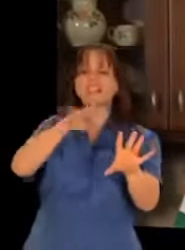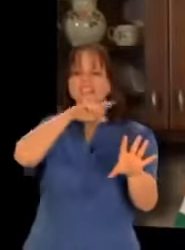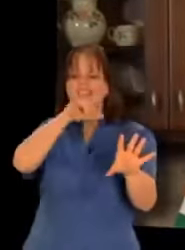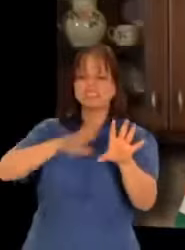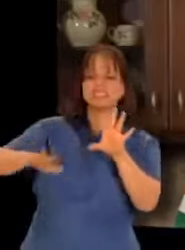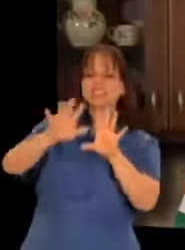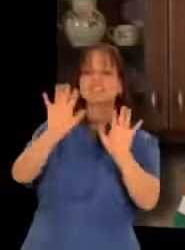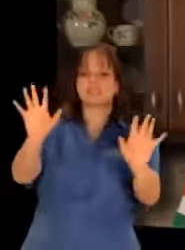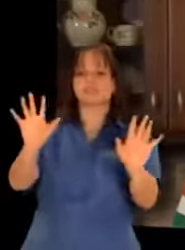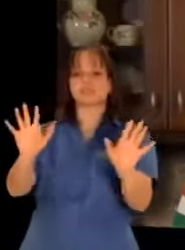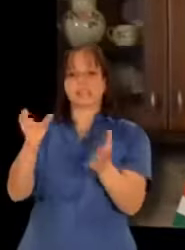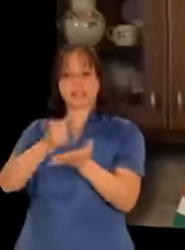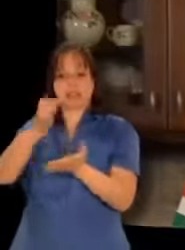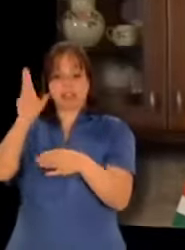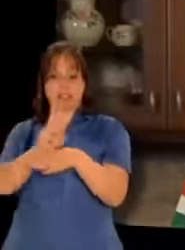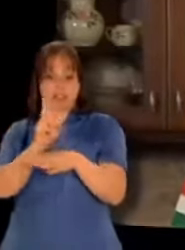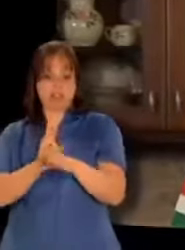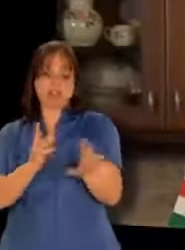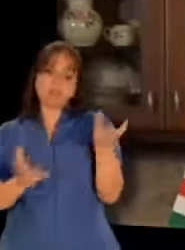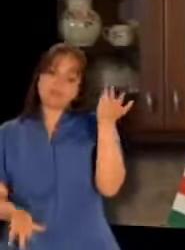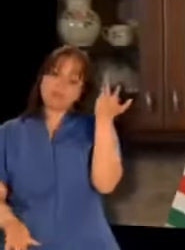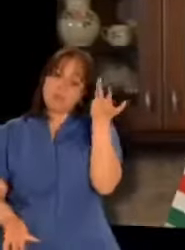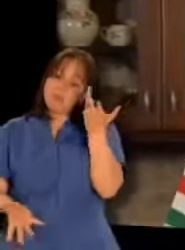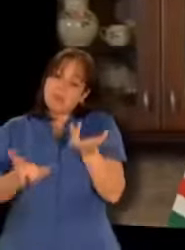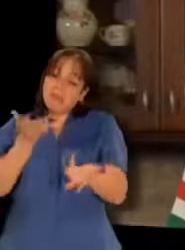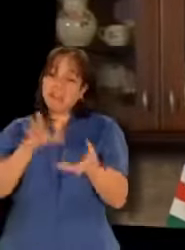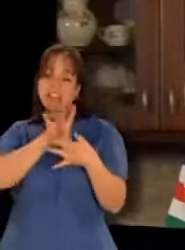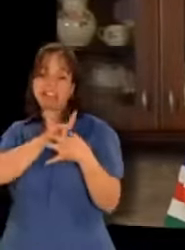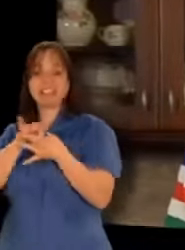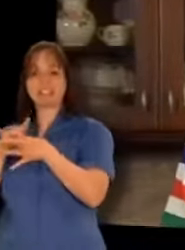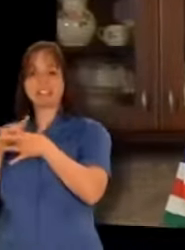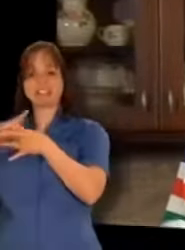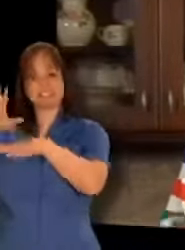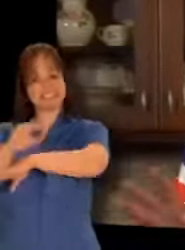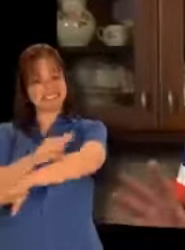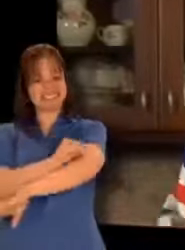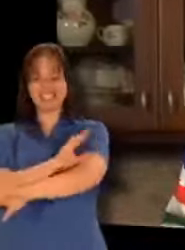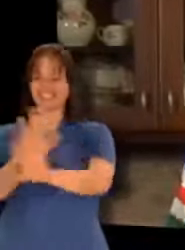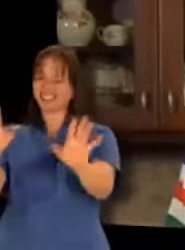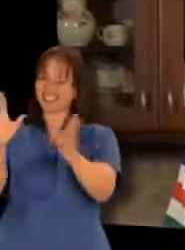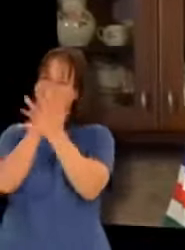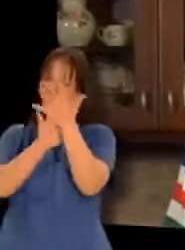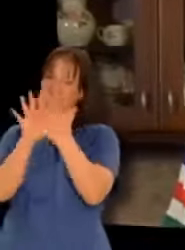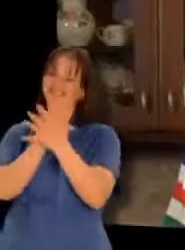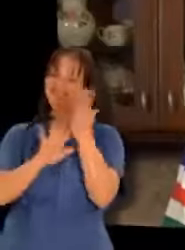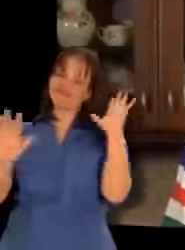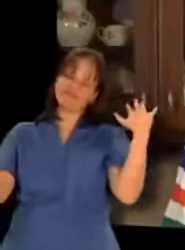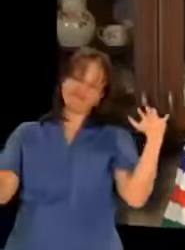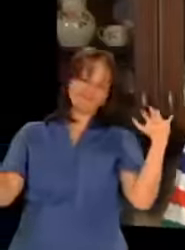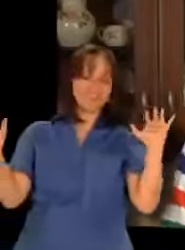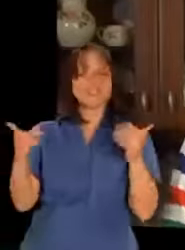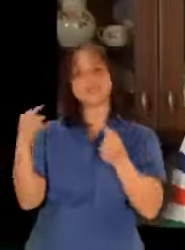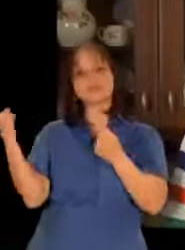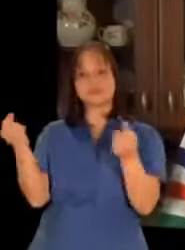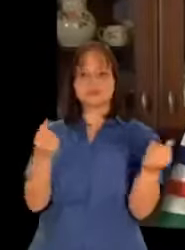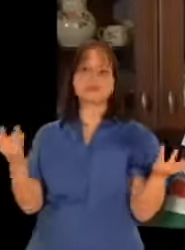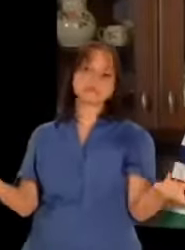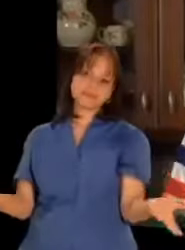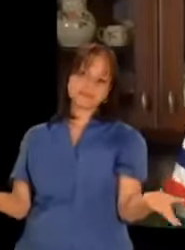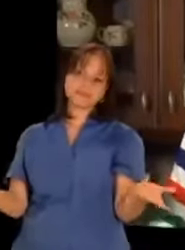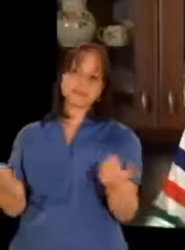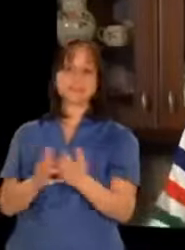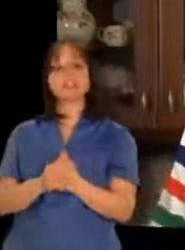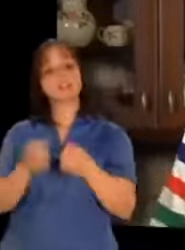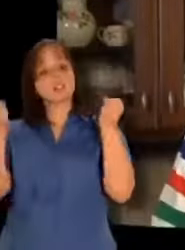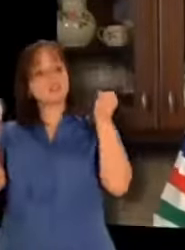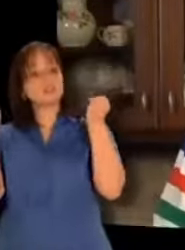the plastic used in some of those bottles may be linked to cancer. It's confusing. So what do?